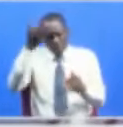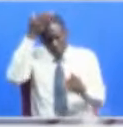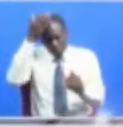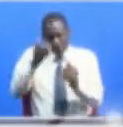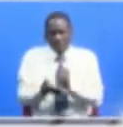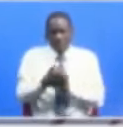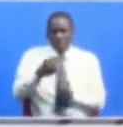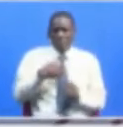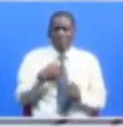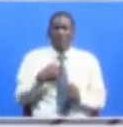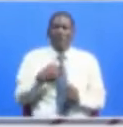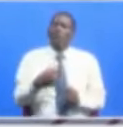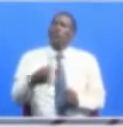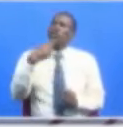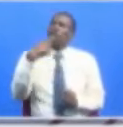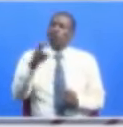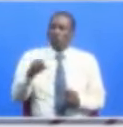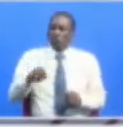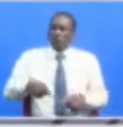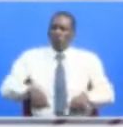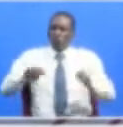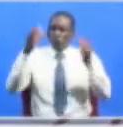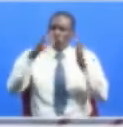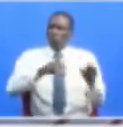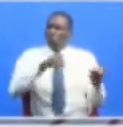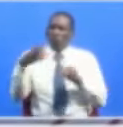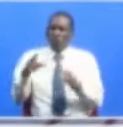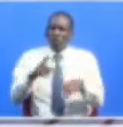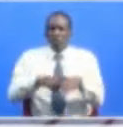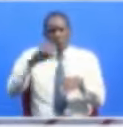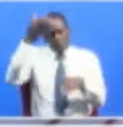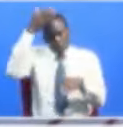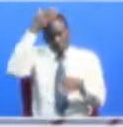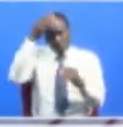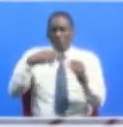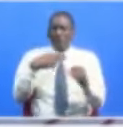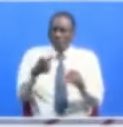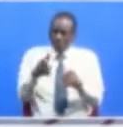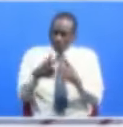wakanisaidia. Wakamwambia watoke. When the nurses walisema wanaanza kumrecord,